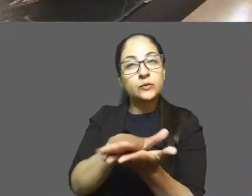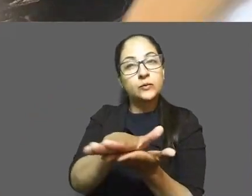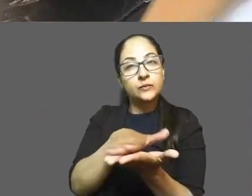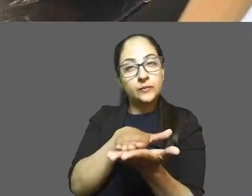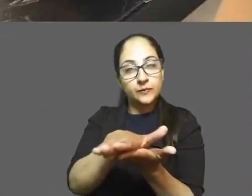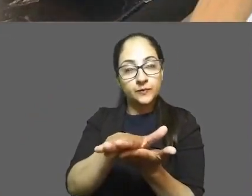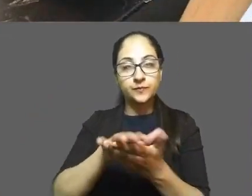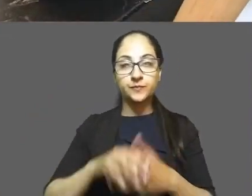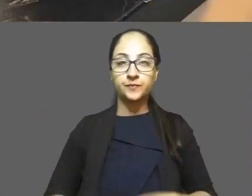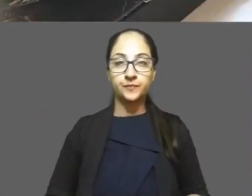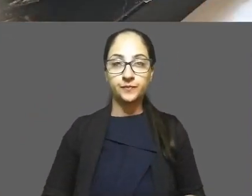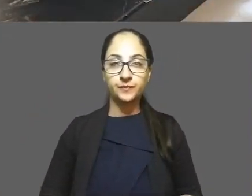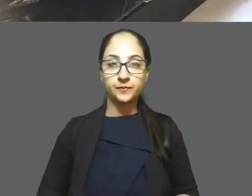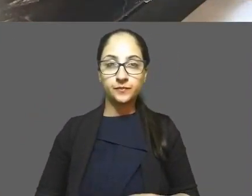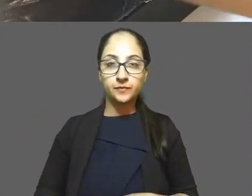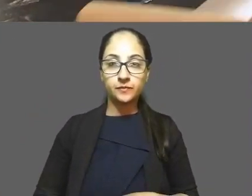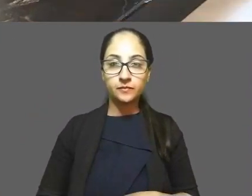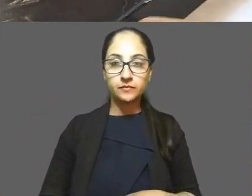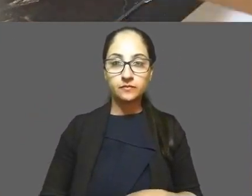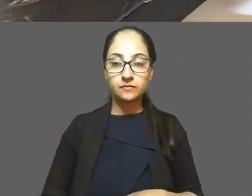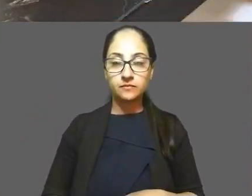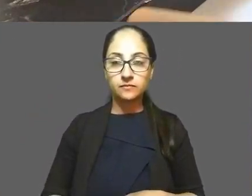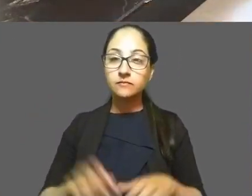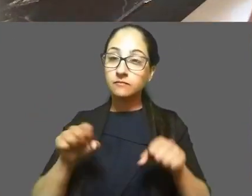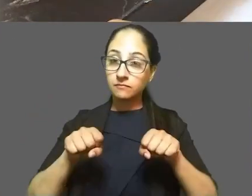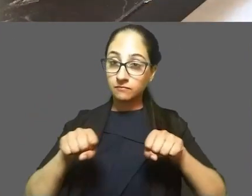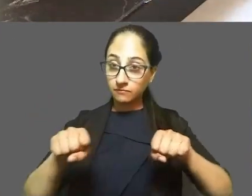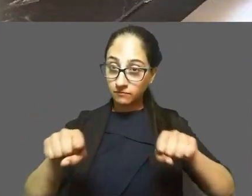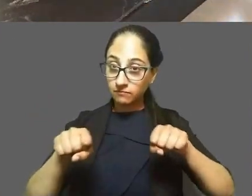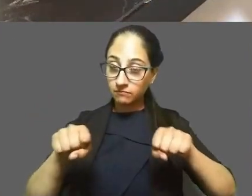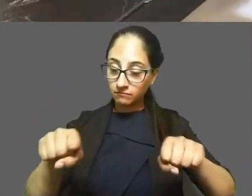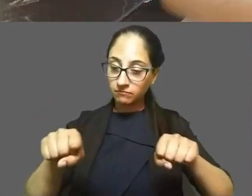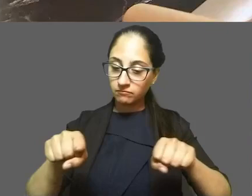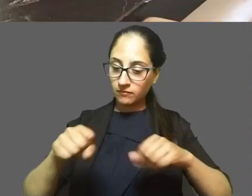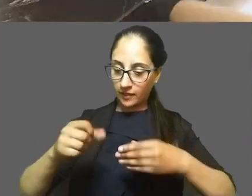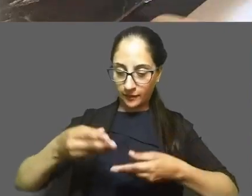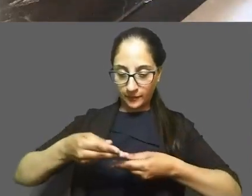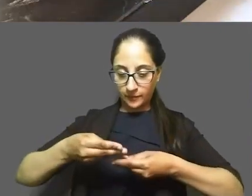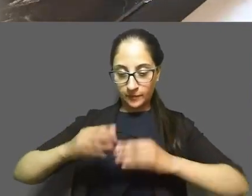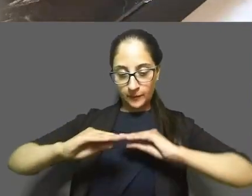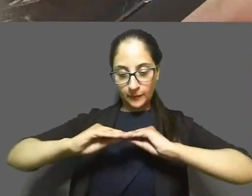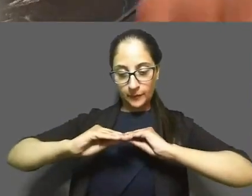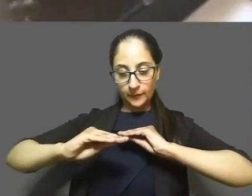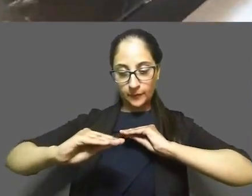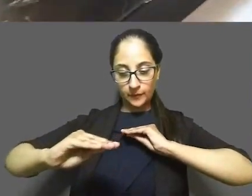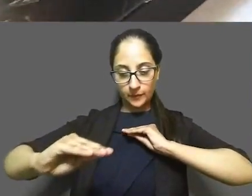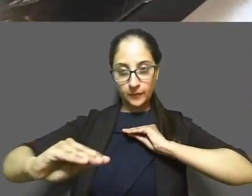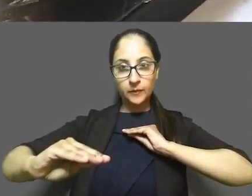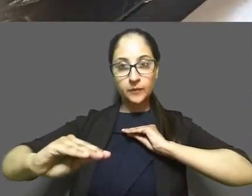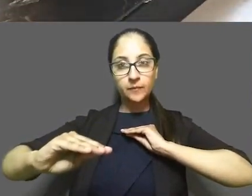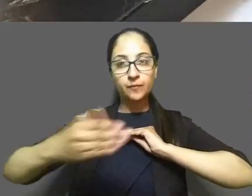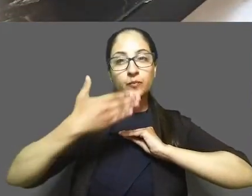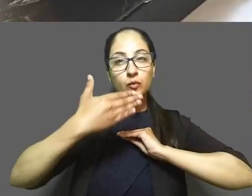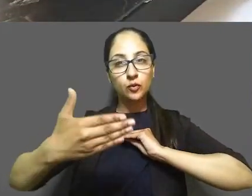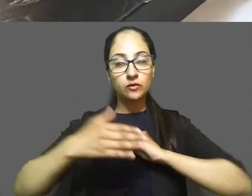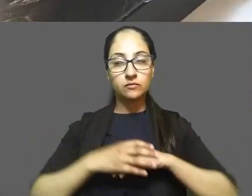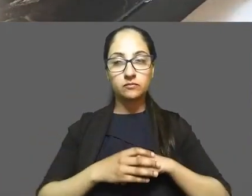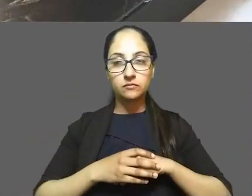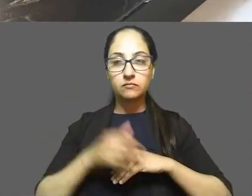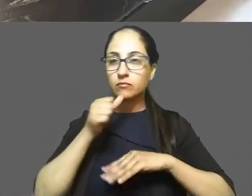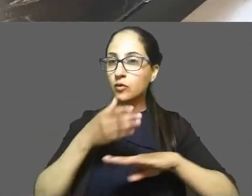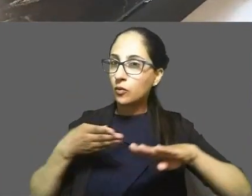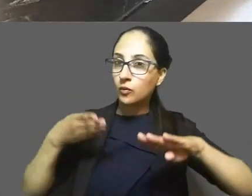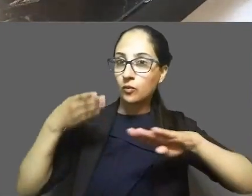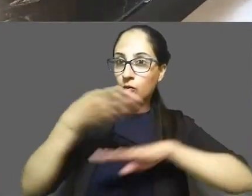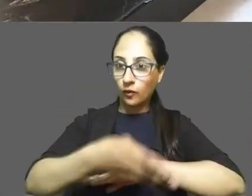And you can see I have a nice shape here. You know, try not to play with it